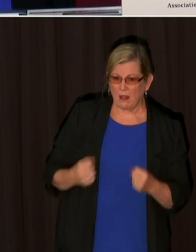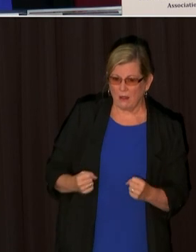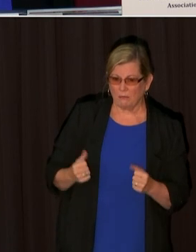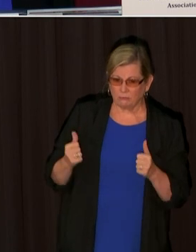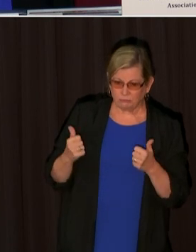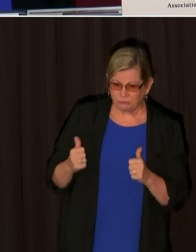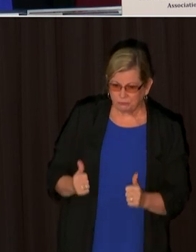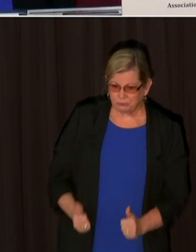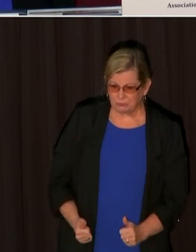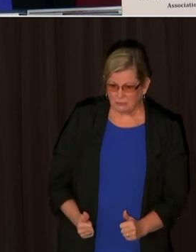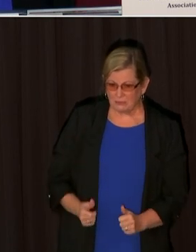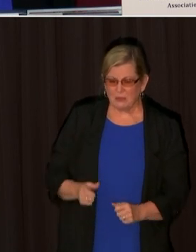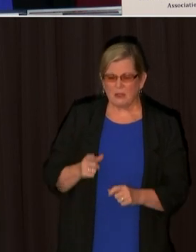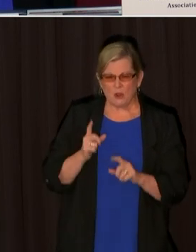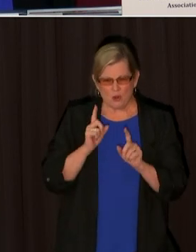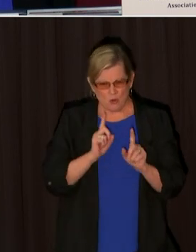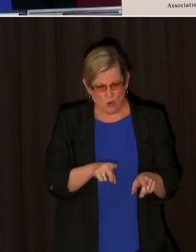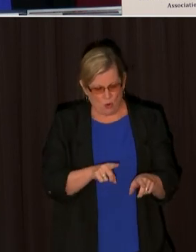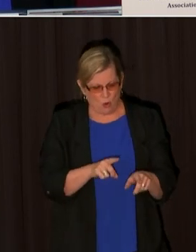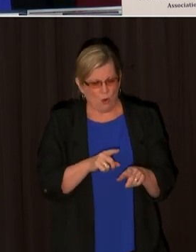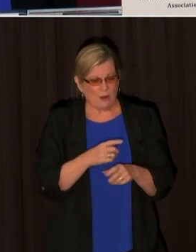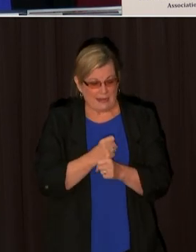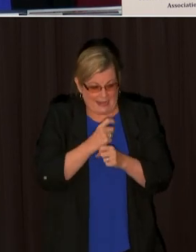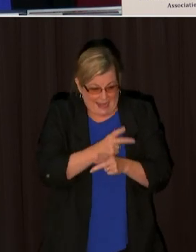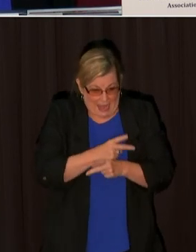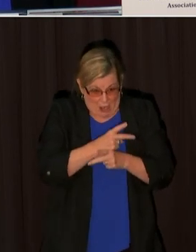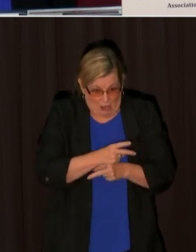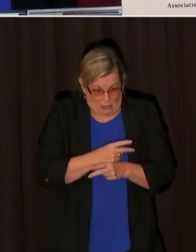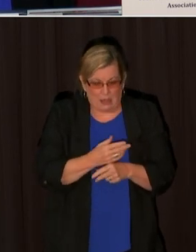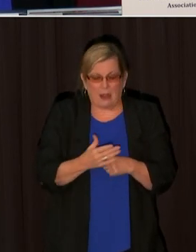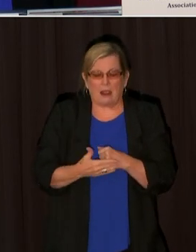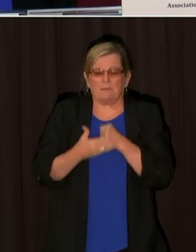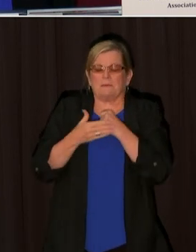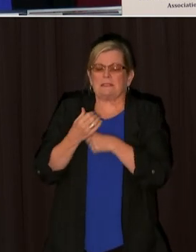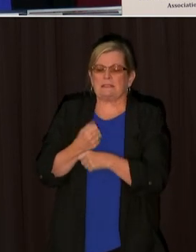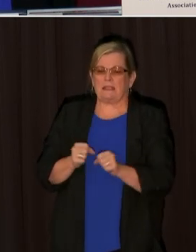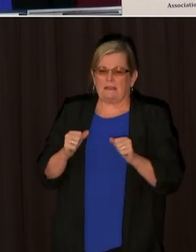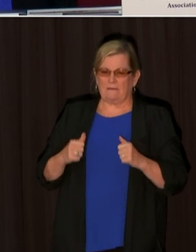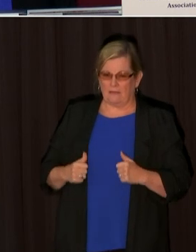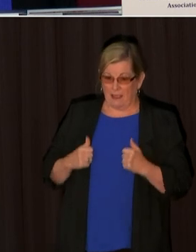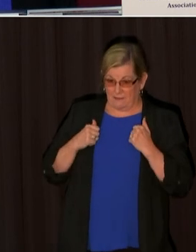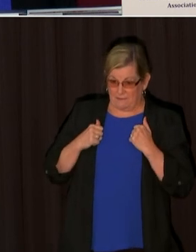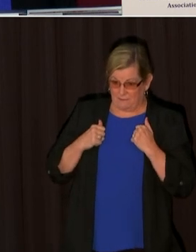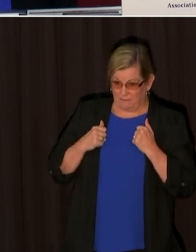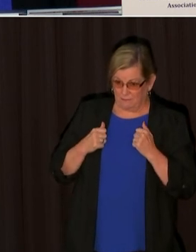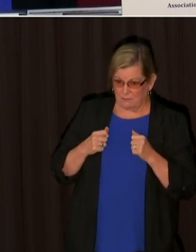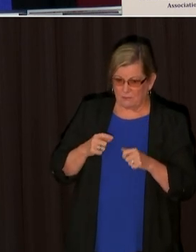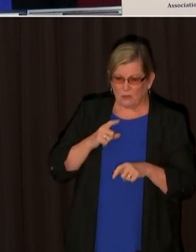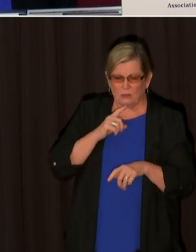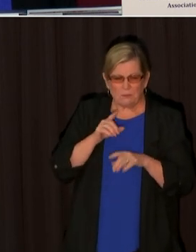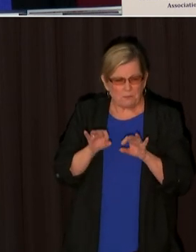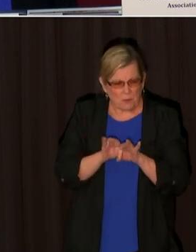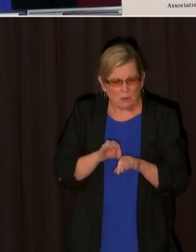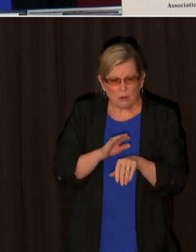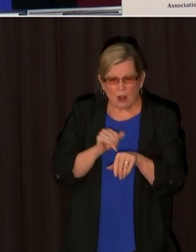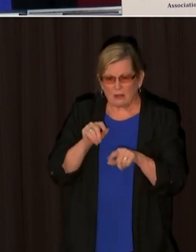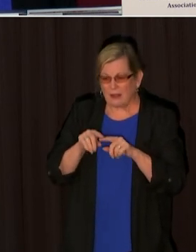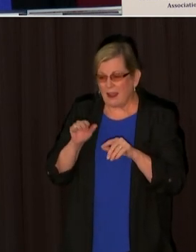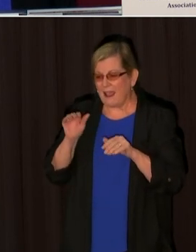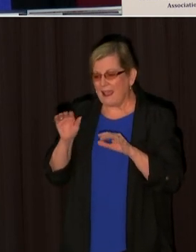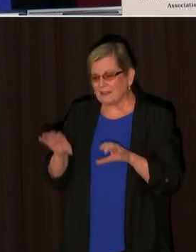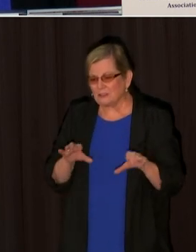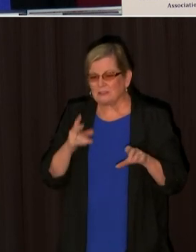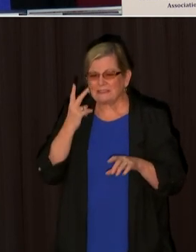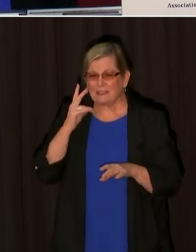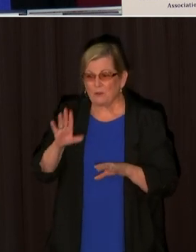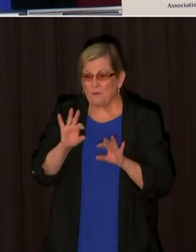and encourage everyone, this is a call to action. We want to encourage particularly family members of vulnerable seniors or other